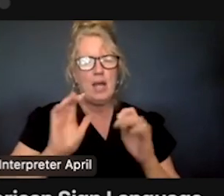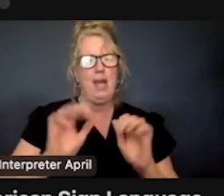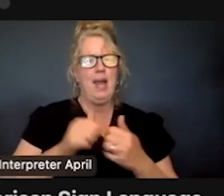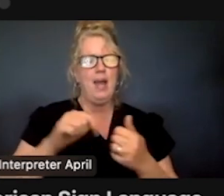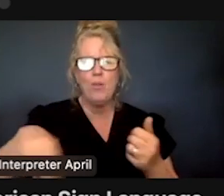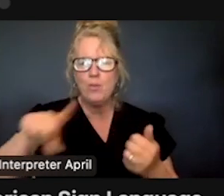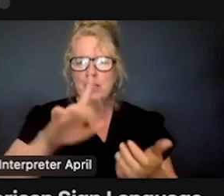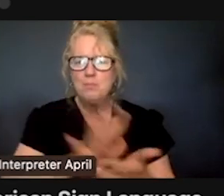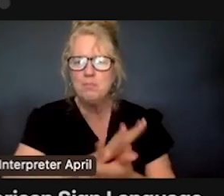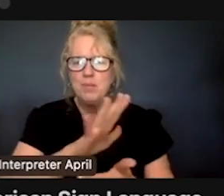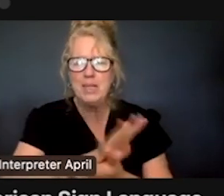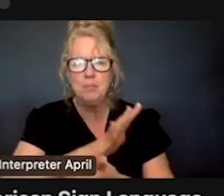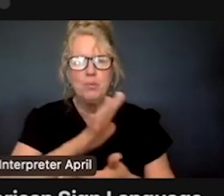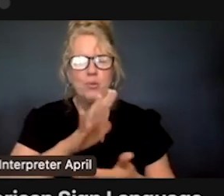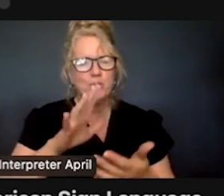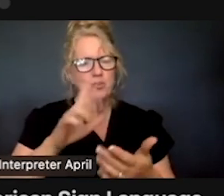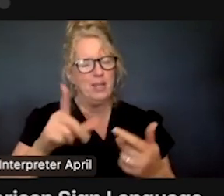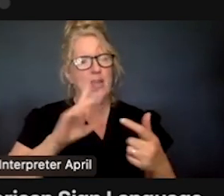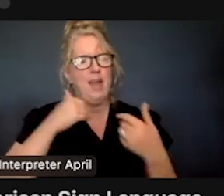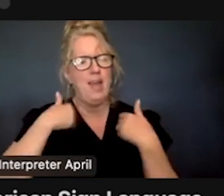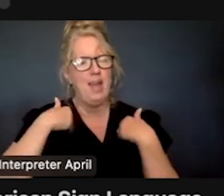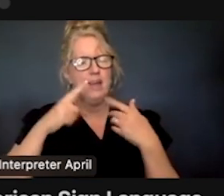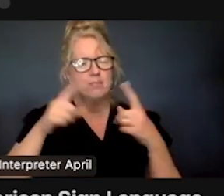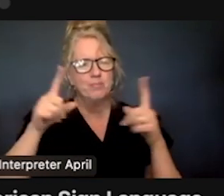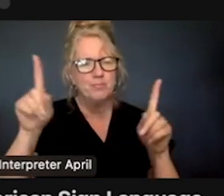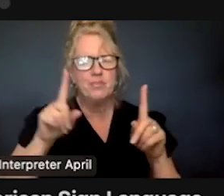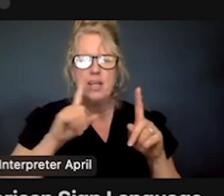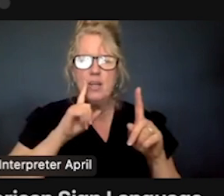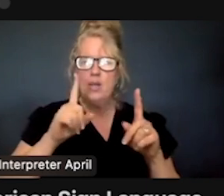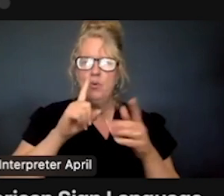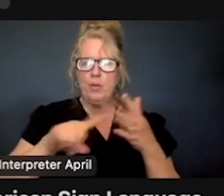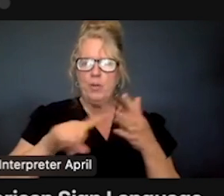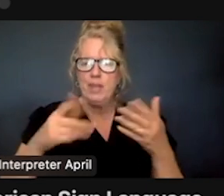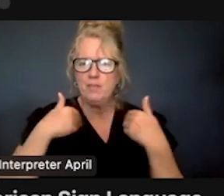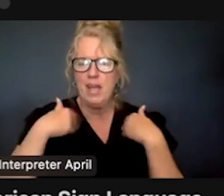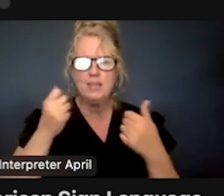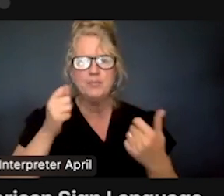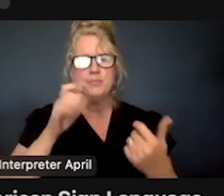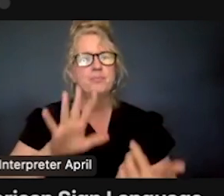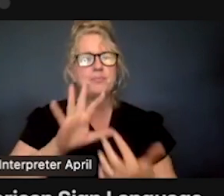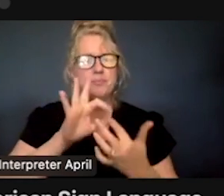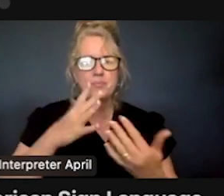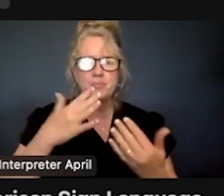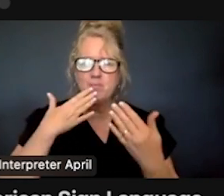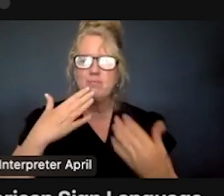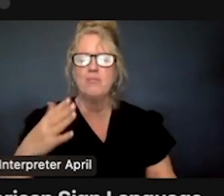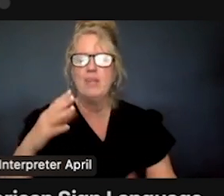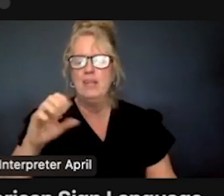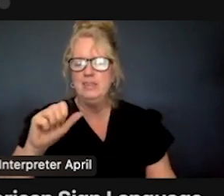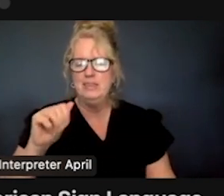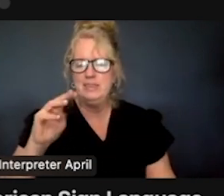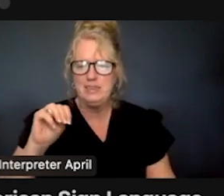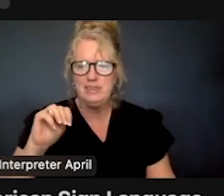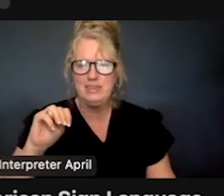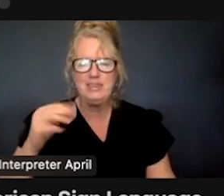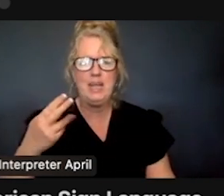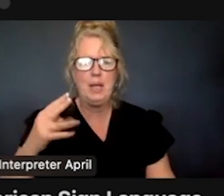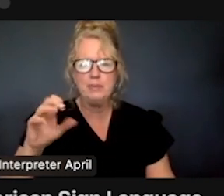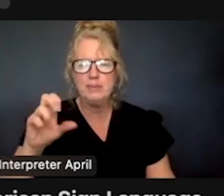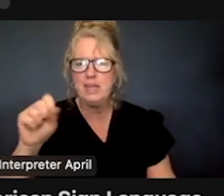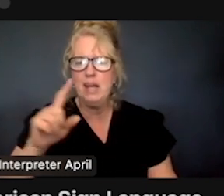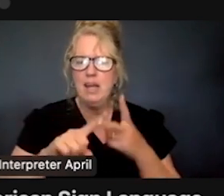series have had the success and the impact that they have. So special thank you to SAMHSA for the support of